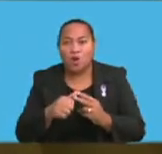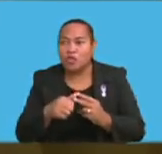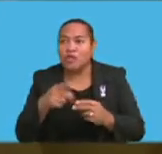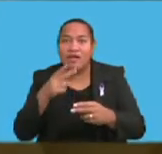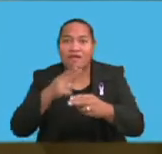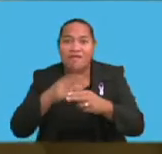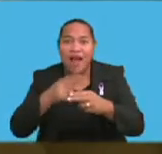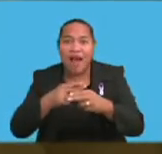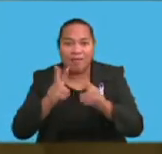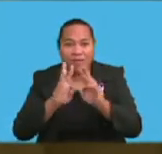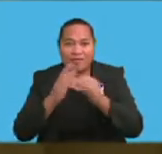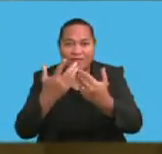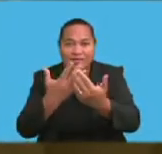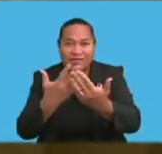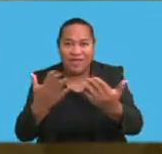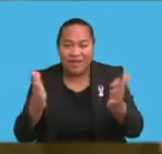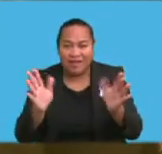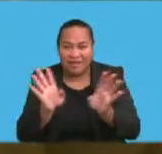and the